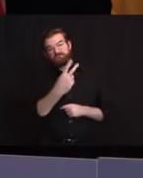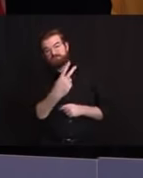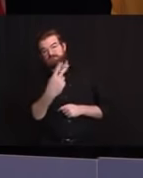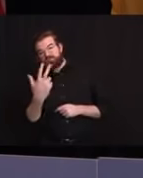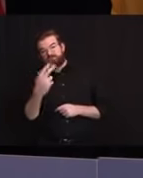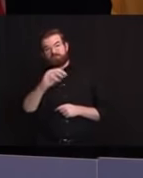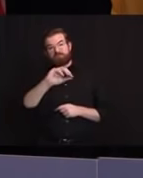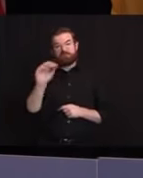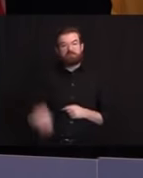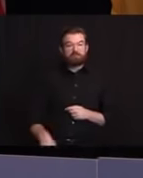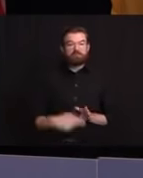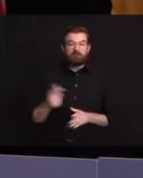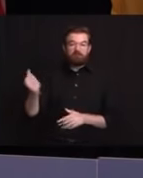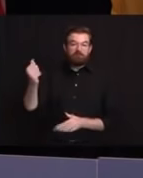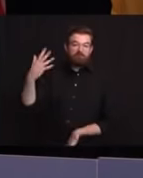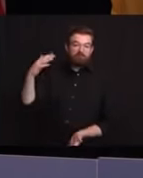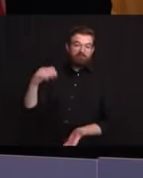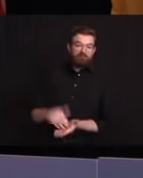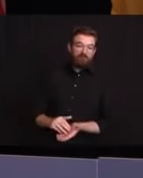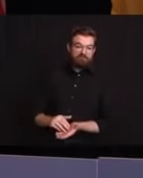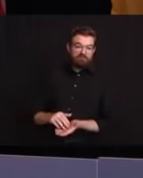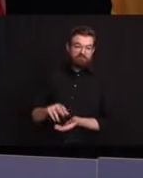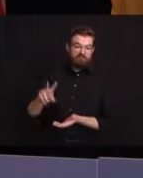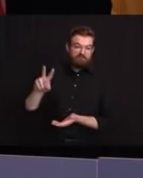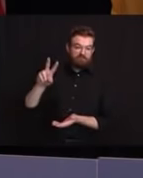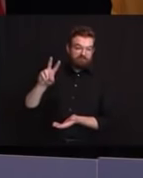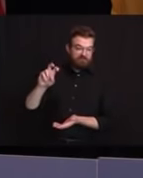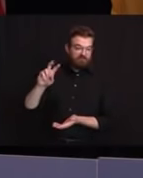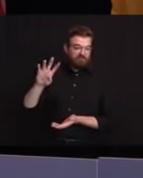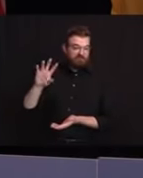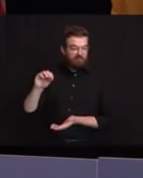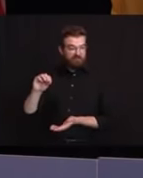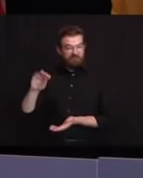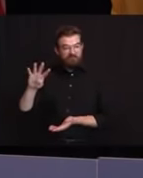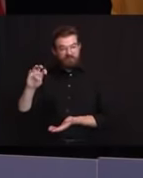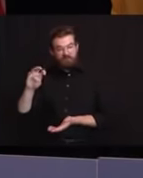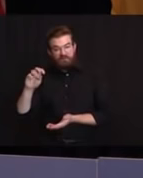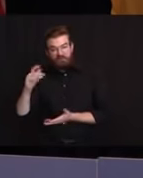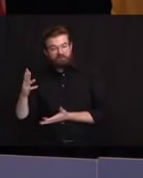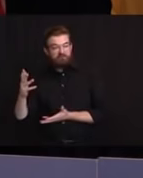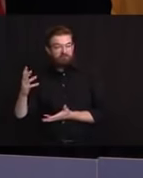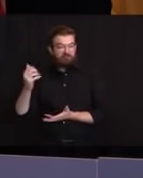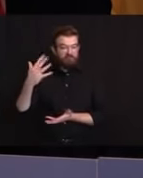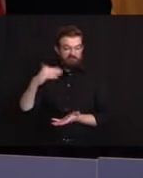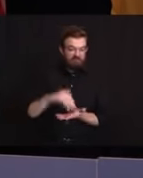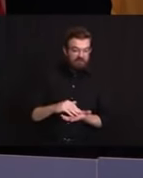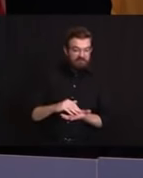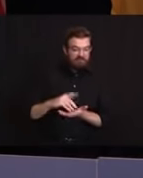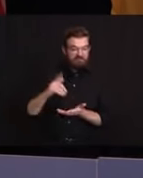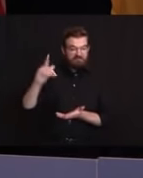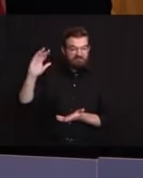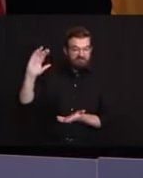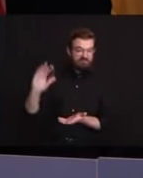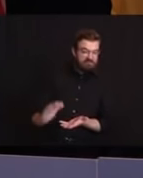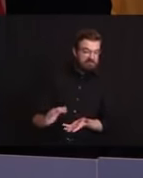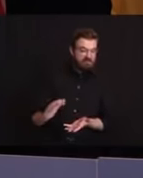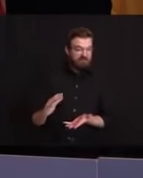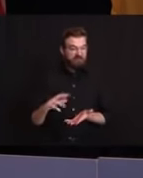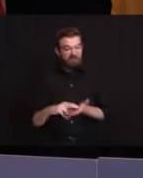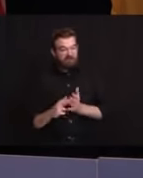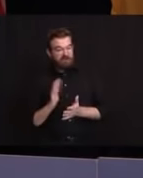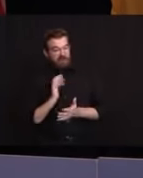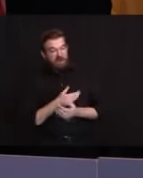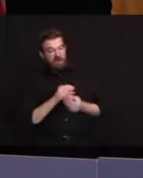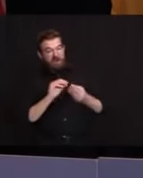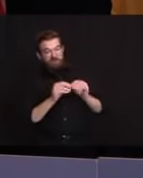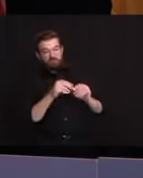somewhere between 250 to 400 or so positive case results is about what I'd expect to be added to these numbers in the next couple of